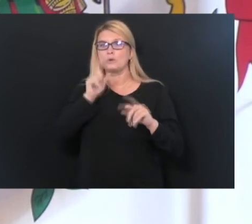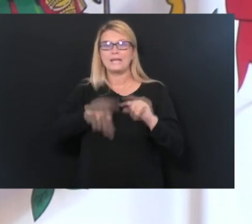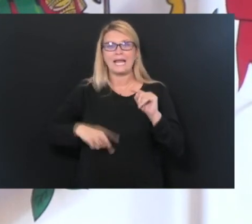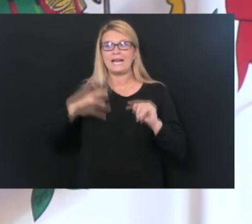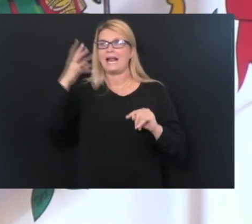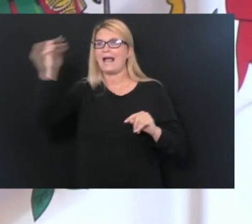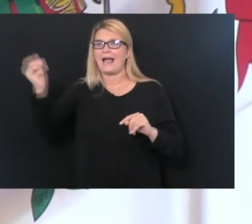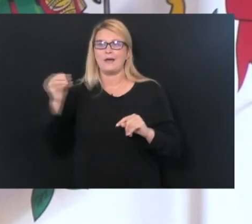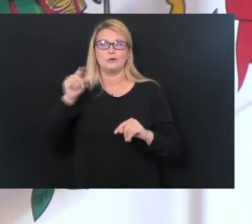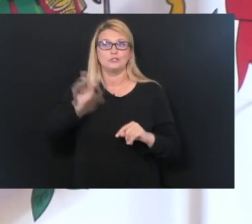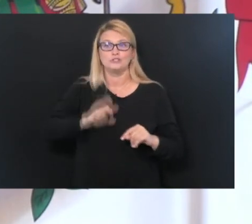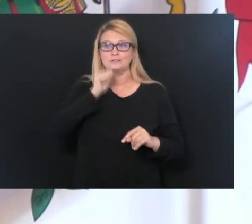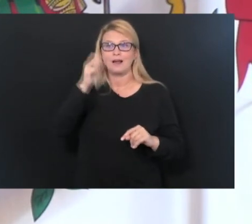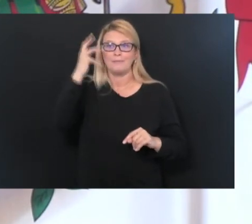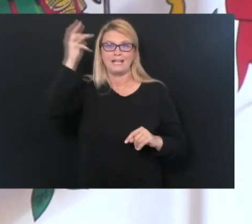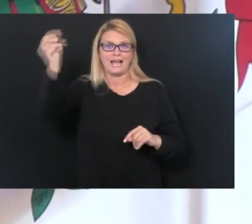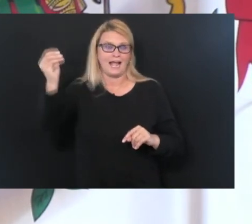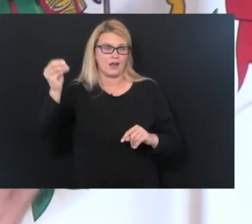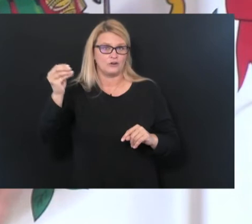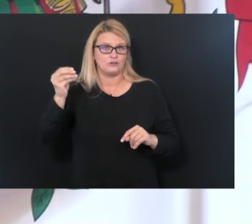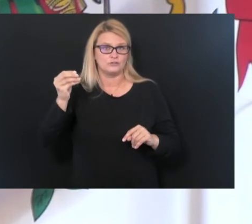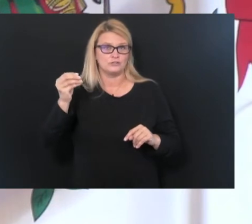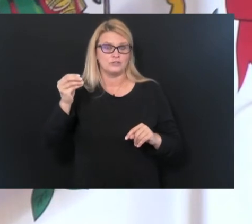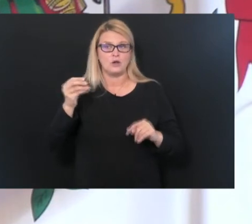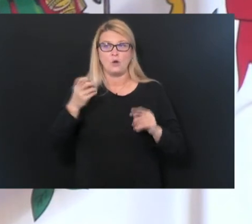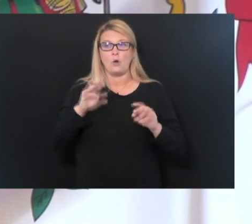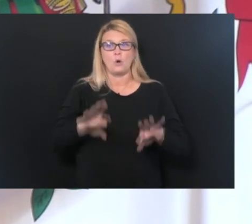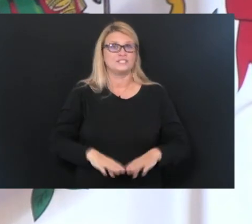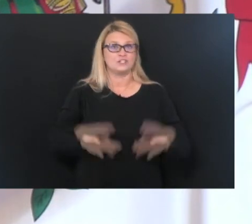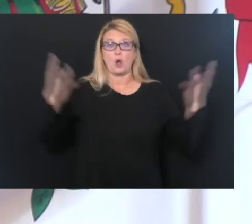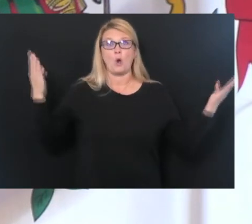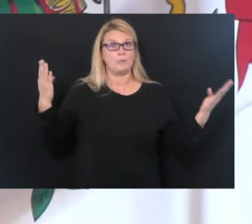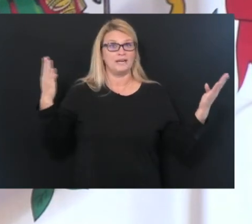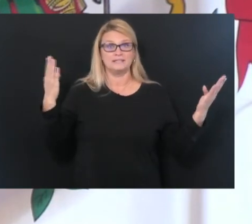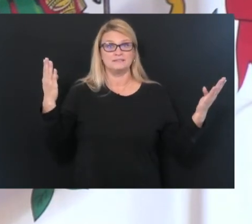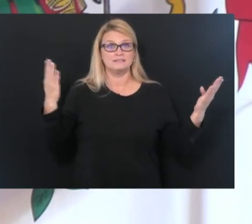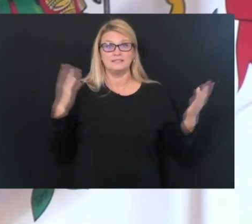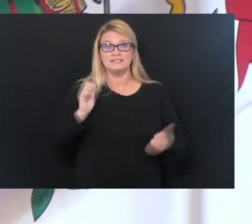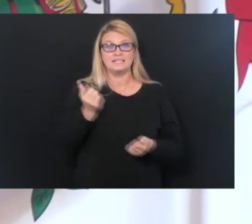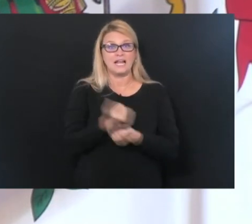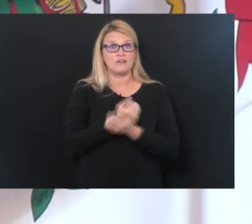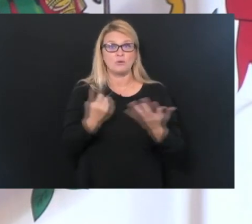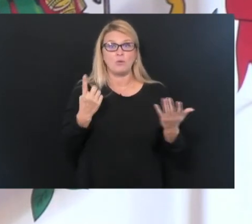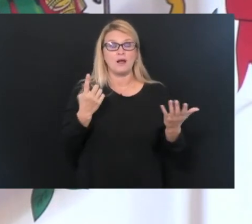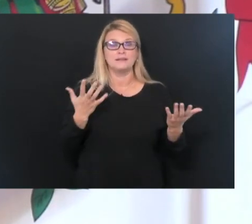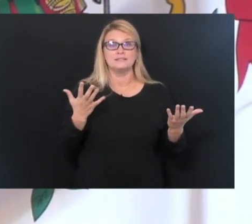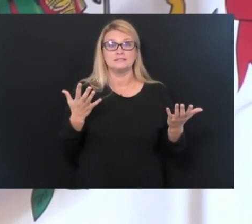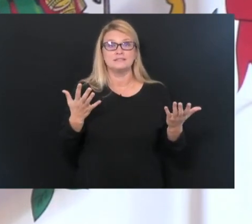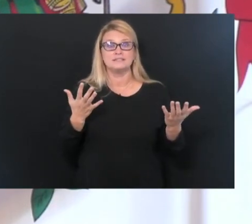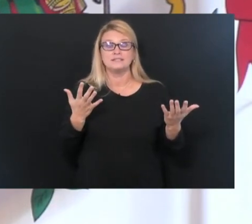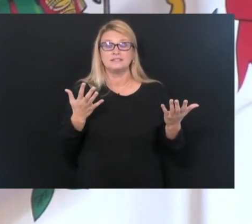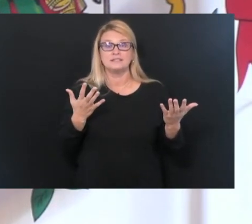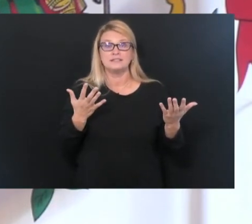out or whatever it may be like this, to just turn it loose, and it was going to cost $100 million or whatever the number may be, and you didn't